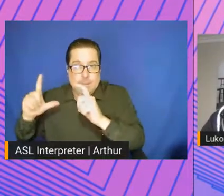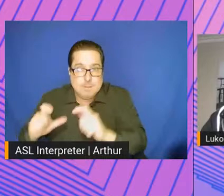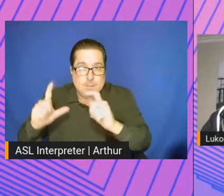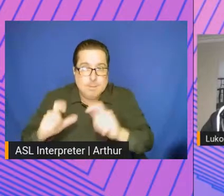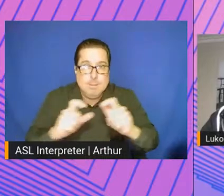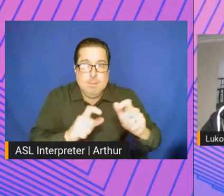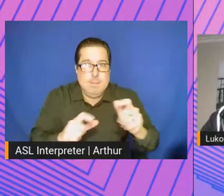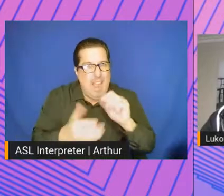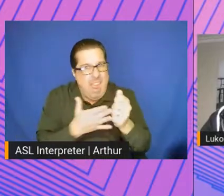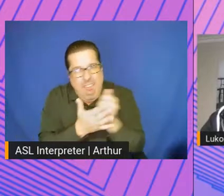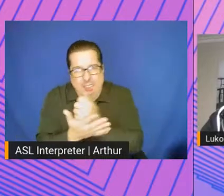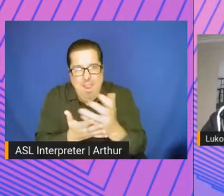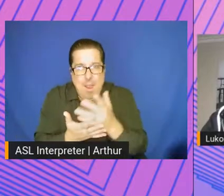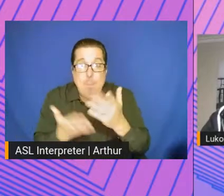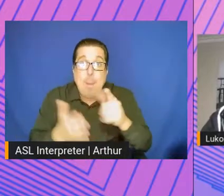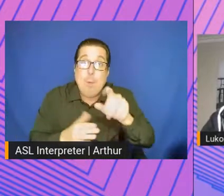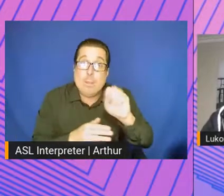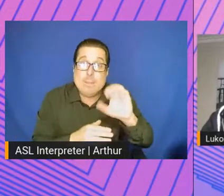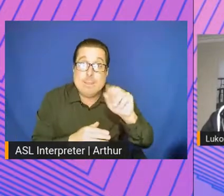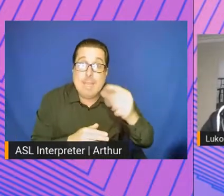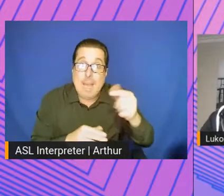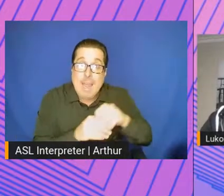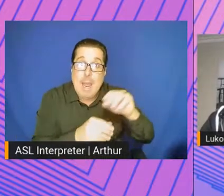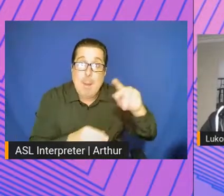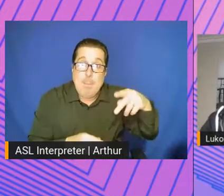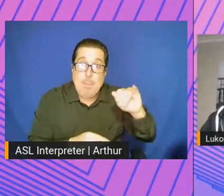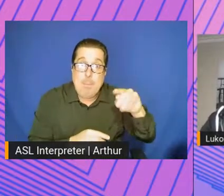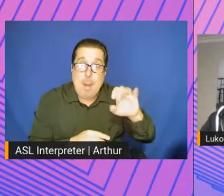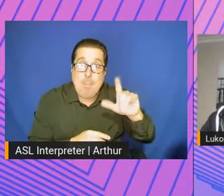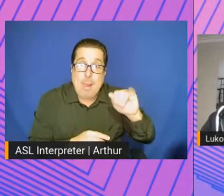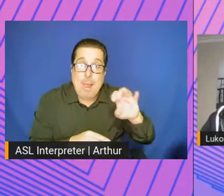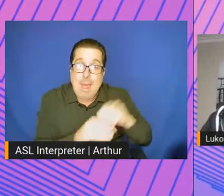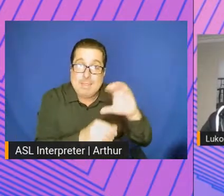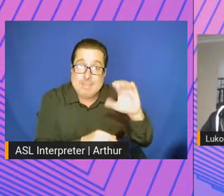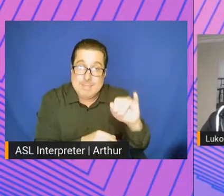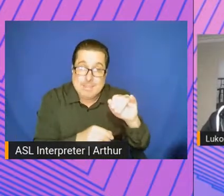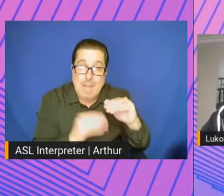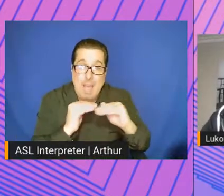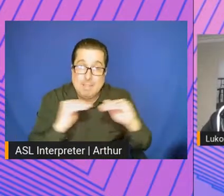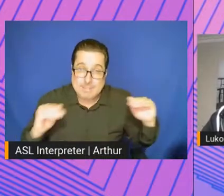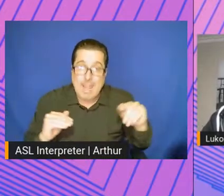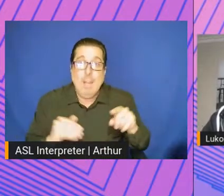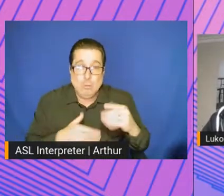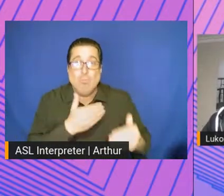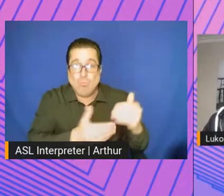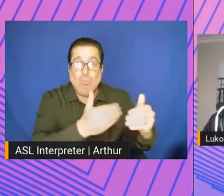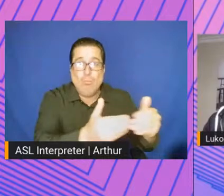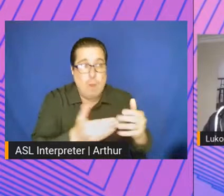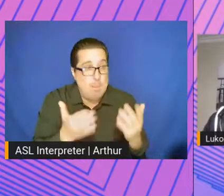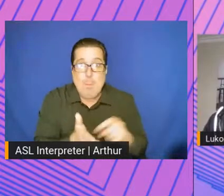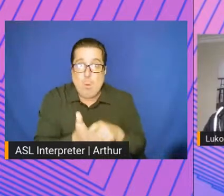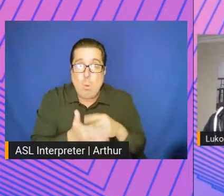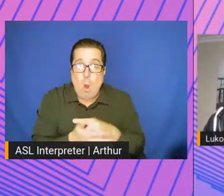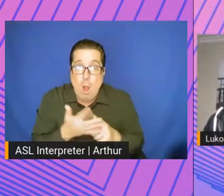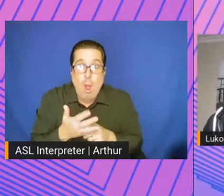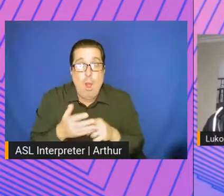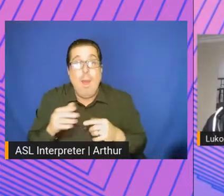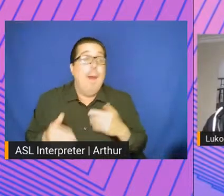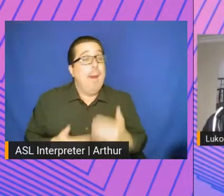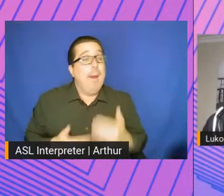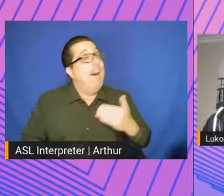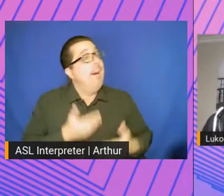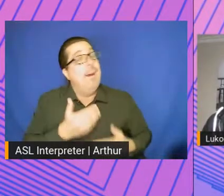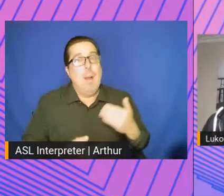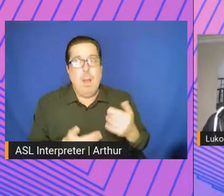your pipeline at the CI stage, and maybe it does meet the relevant requirements at that particular point in time, but that's based on